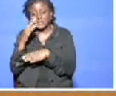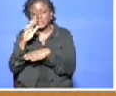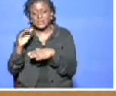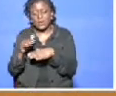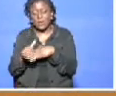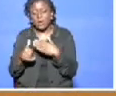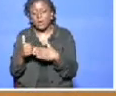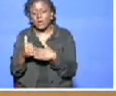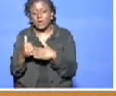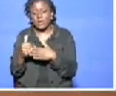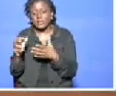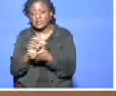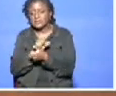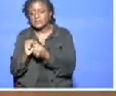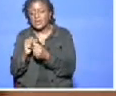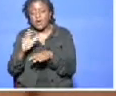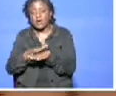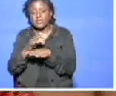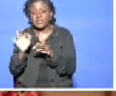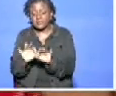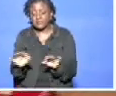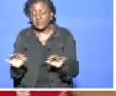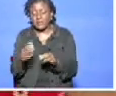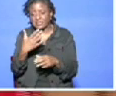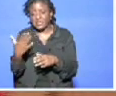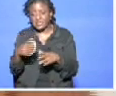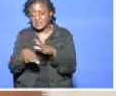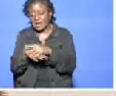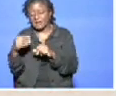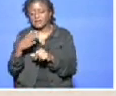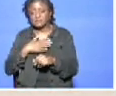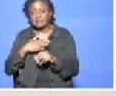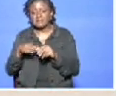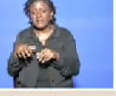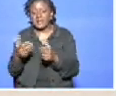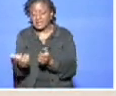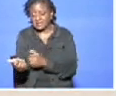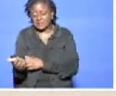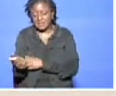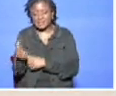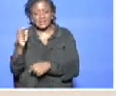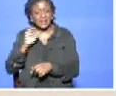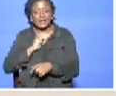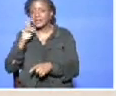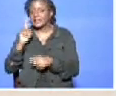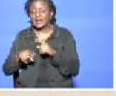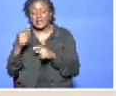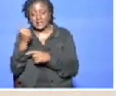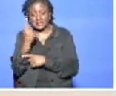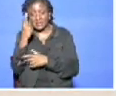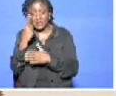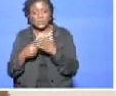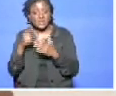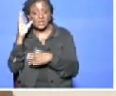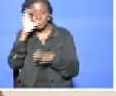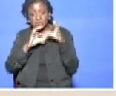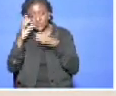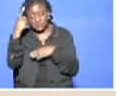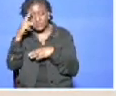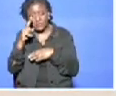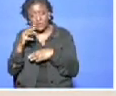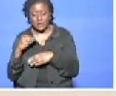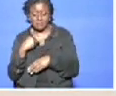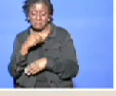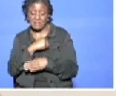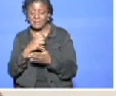my things out of my desk drawer. I just can't understand what they were looking for in my desk. Membership cards for